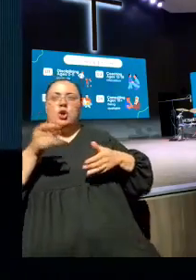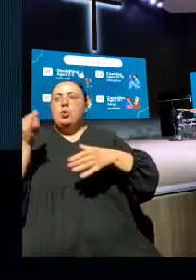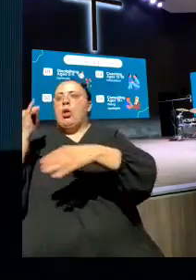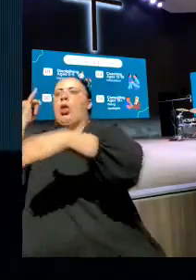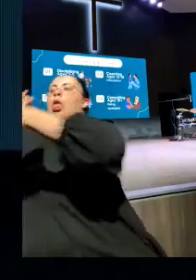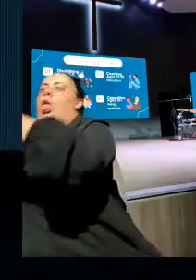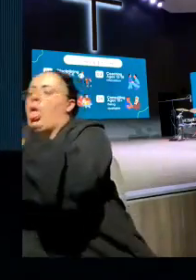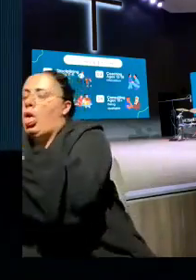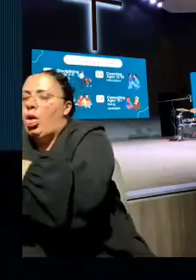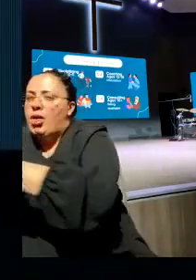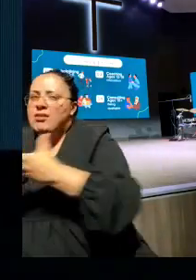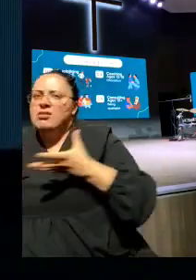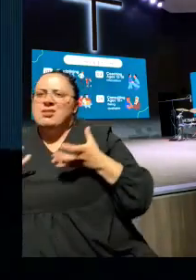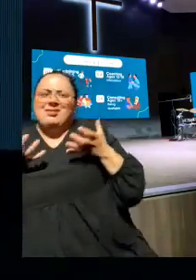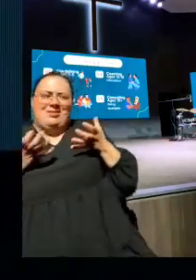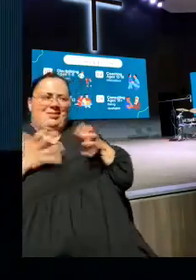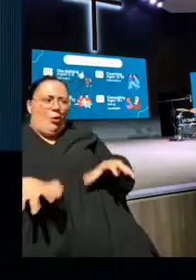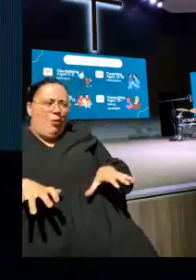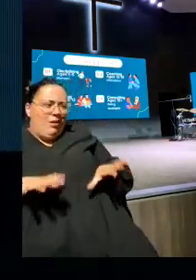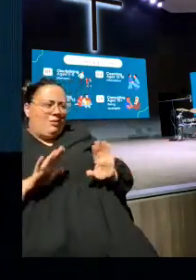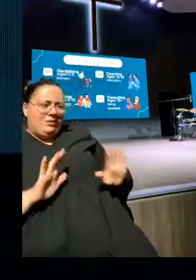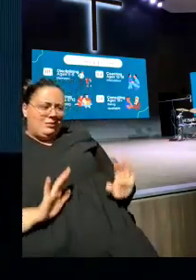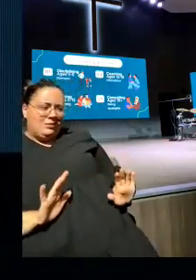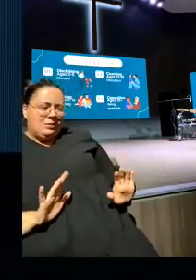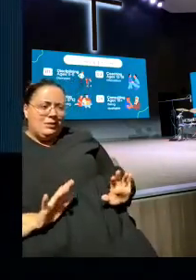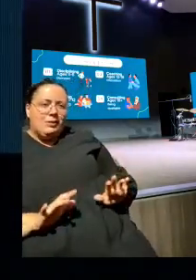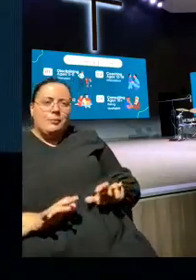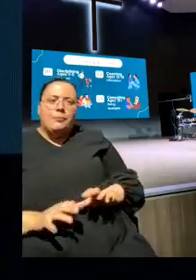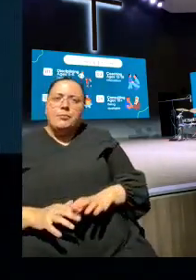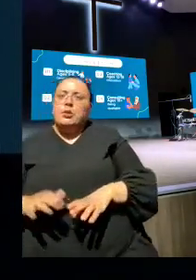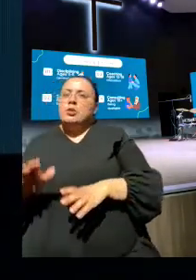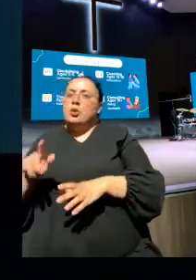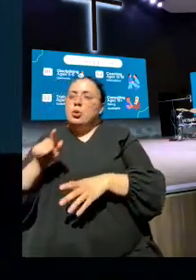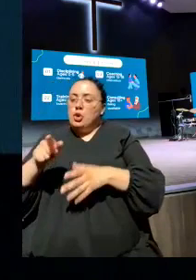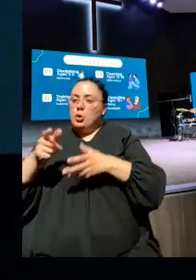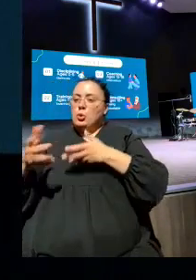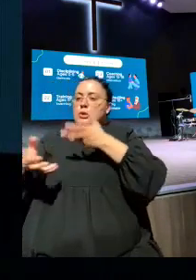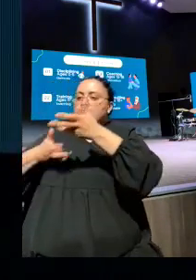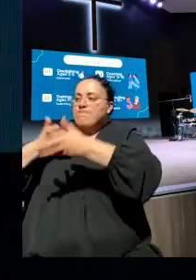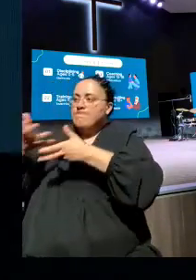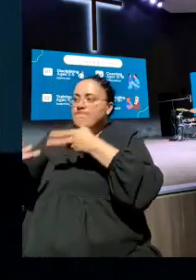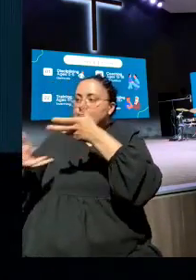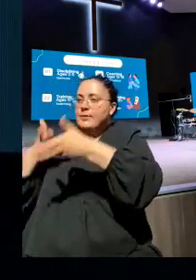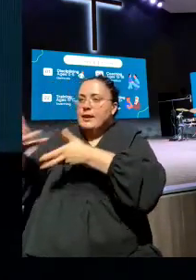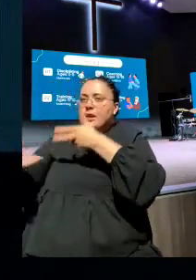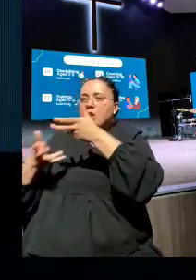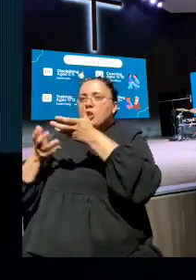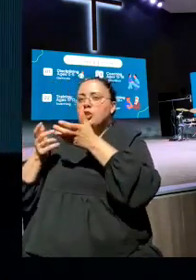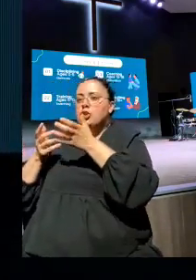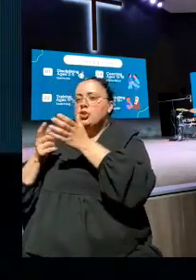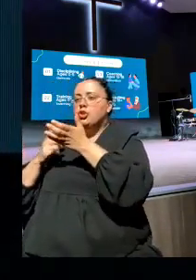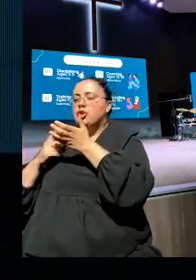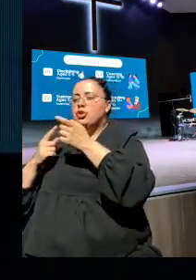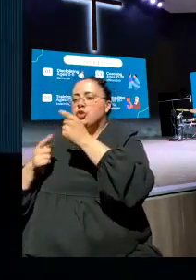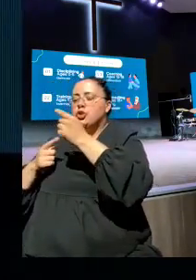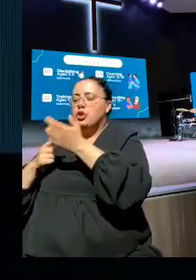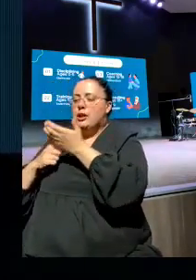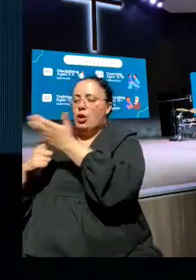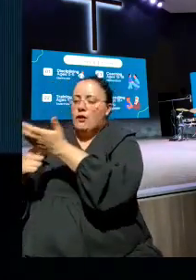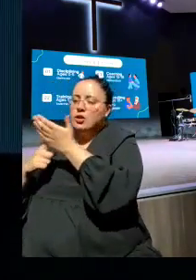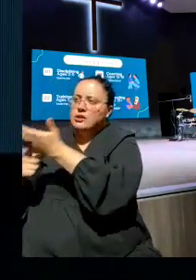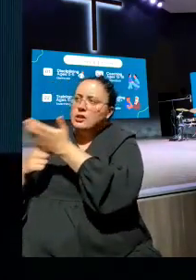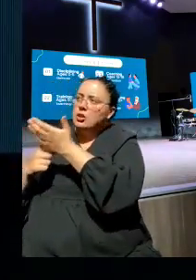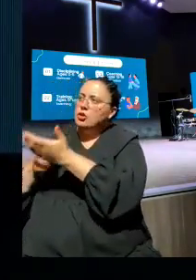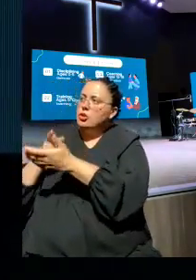invitation to engage in conversation starts when you just ask thoughtful questions about what they're listening to,